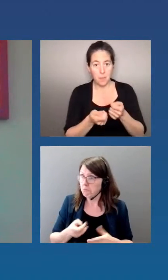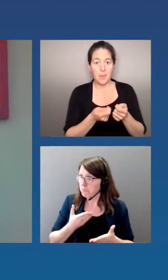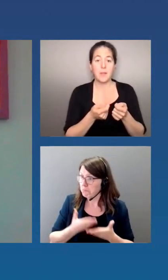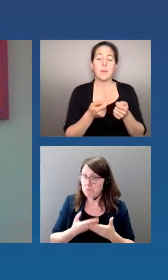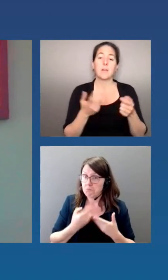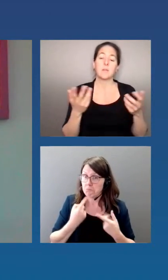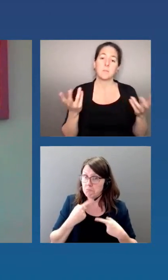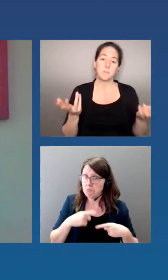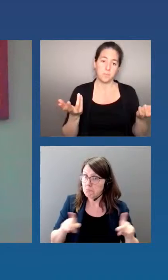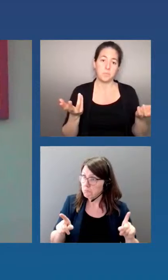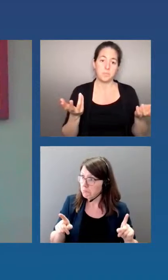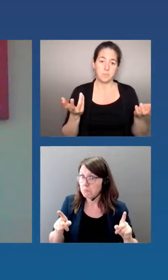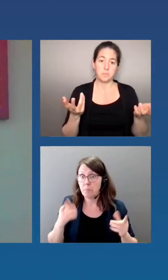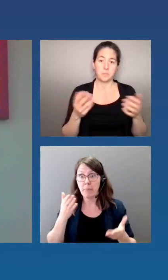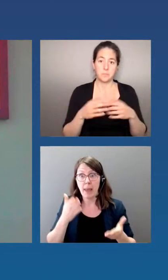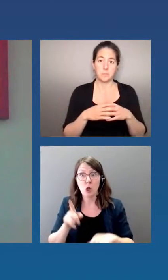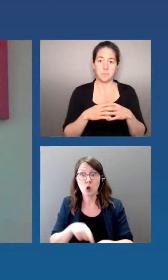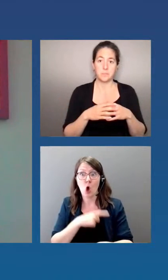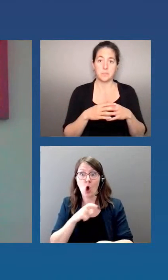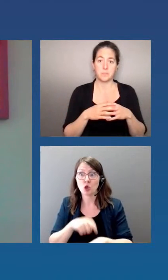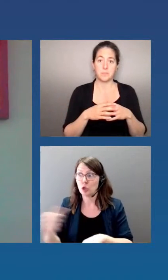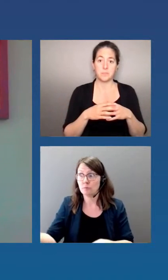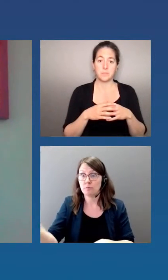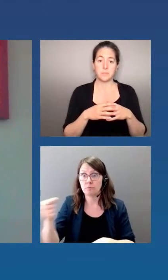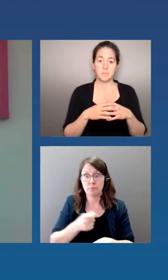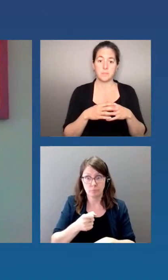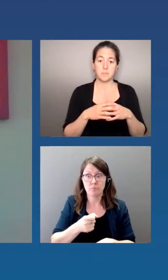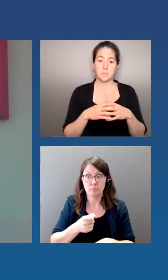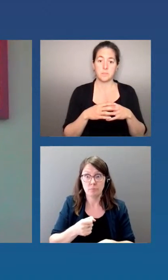for us long term. I think we need to be open to that.